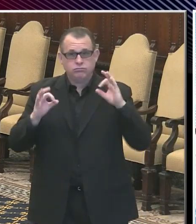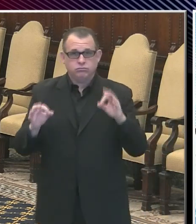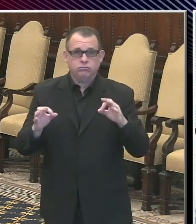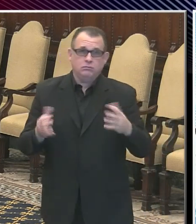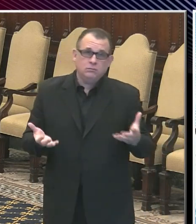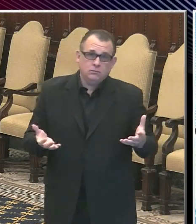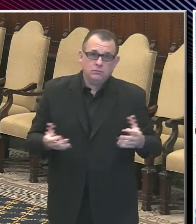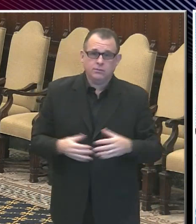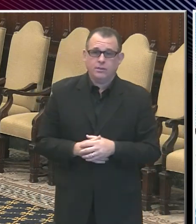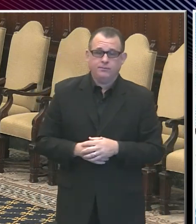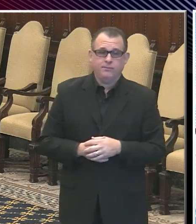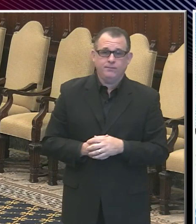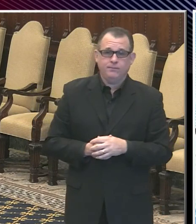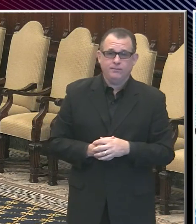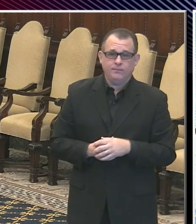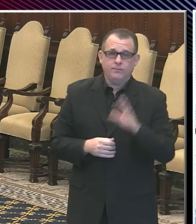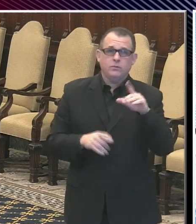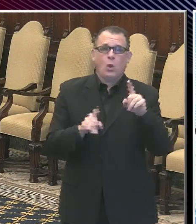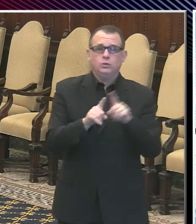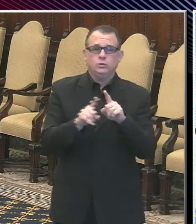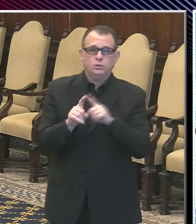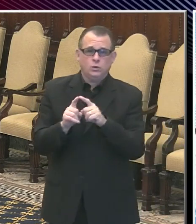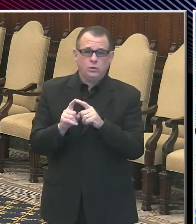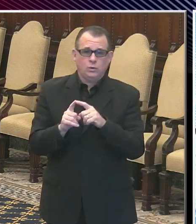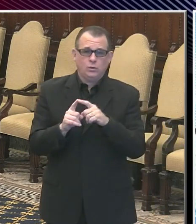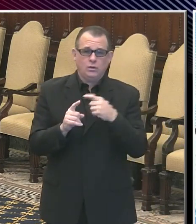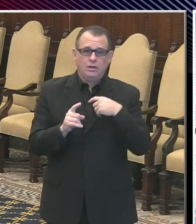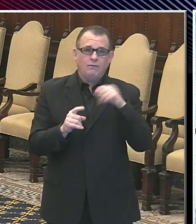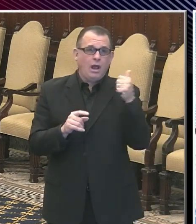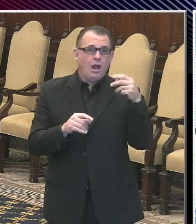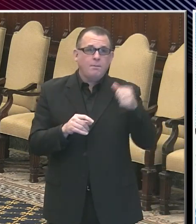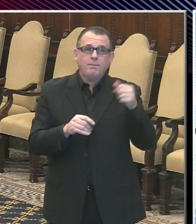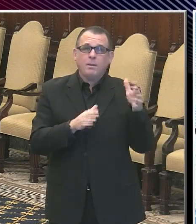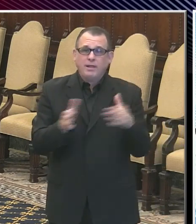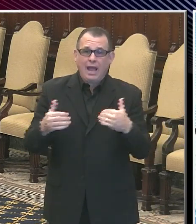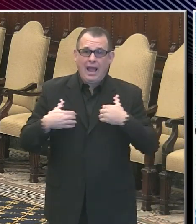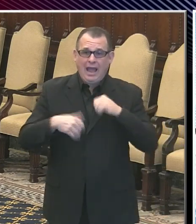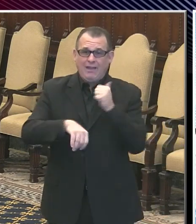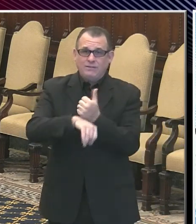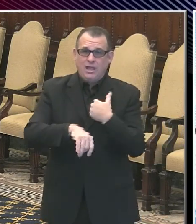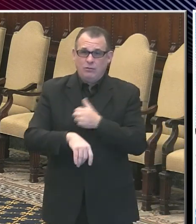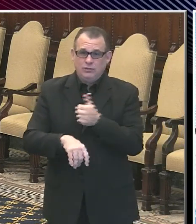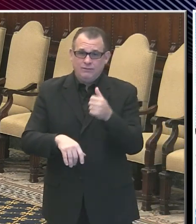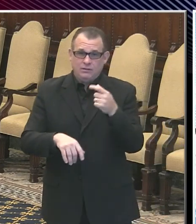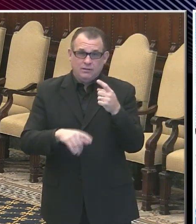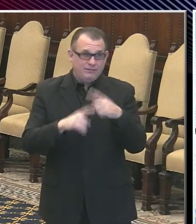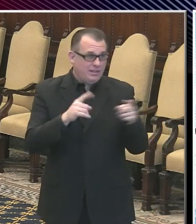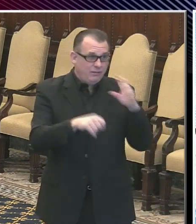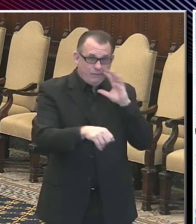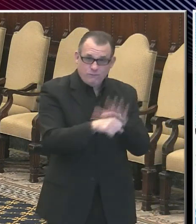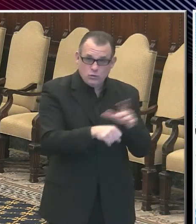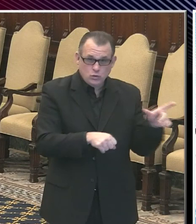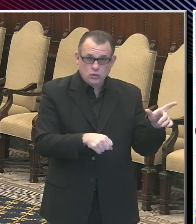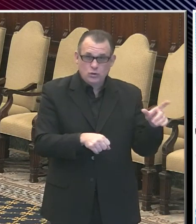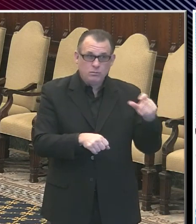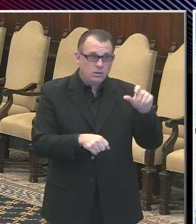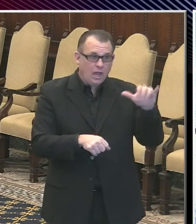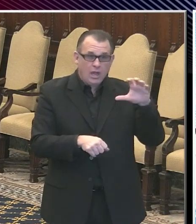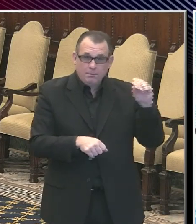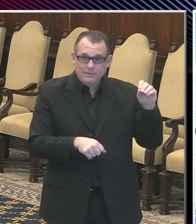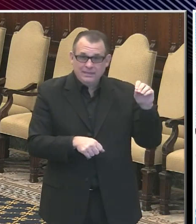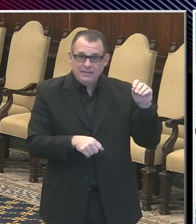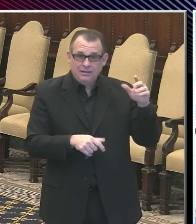not entered into those arrangements for a host of other things, because either we couldn't confirm that the manufacturer was